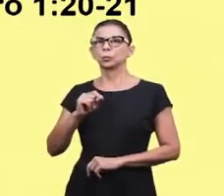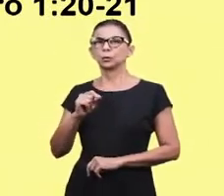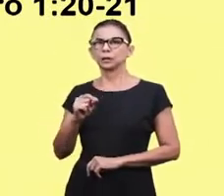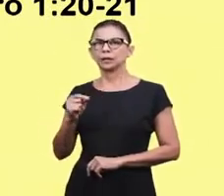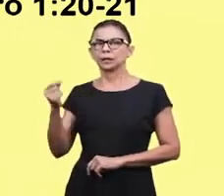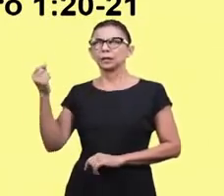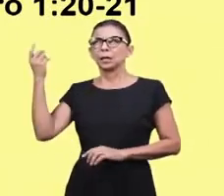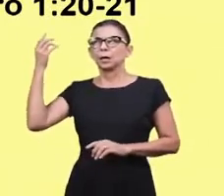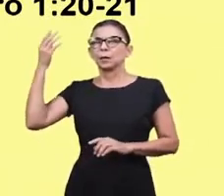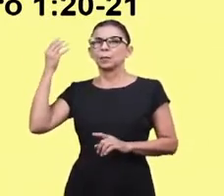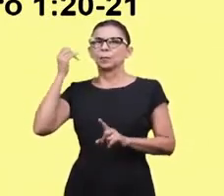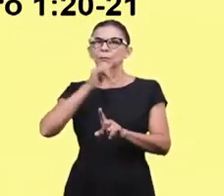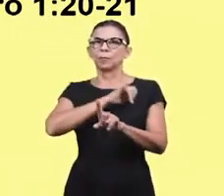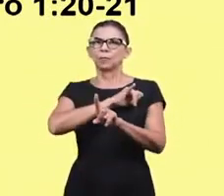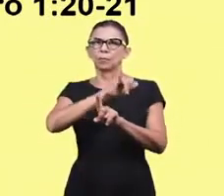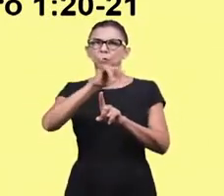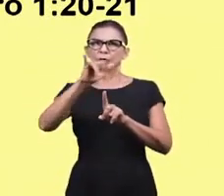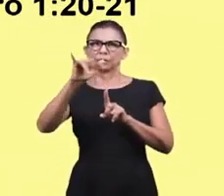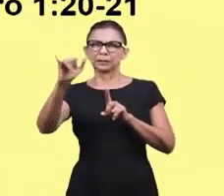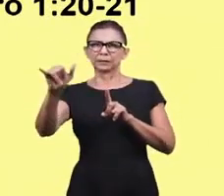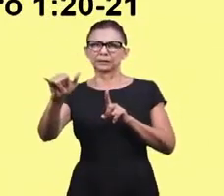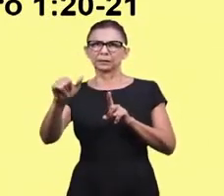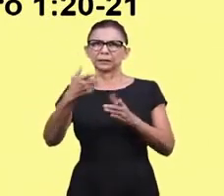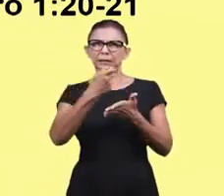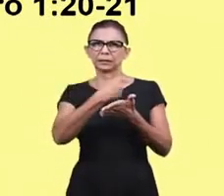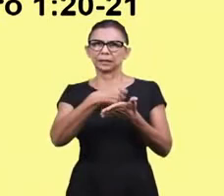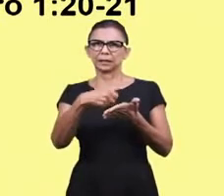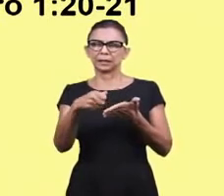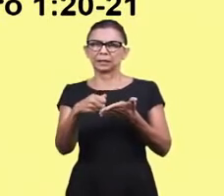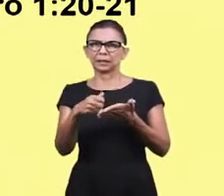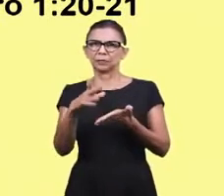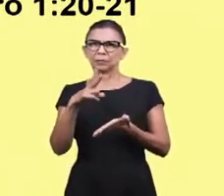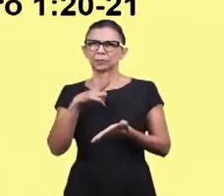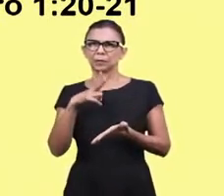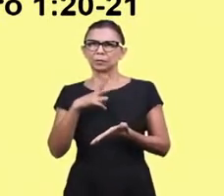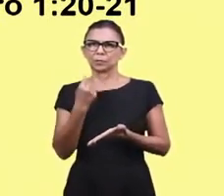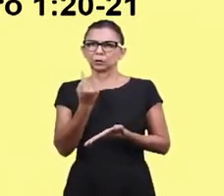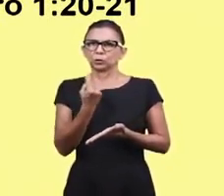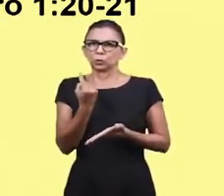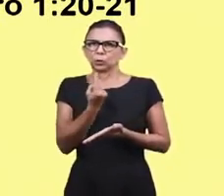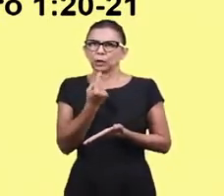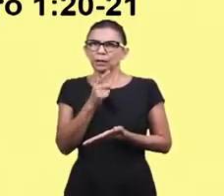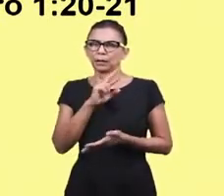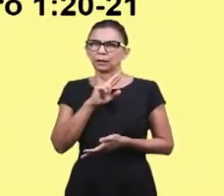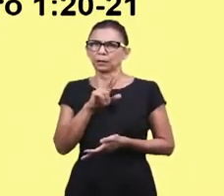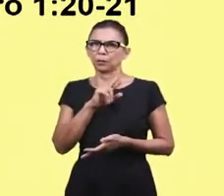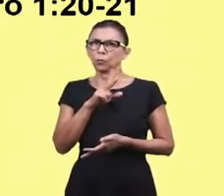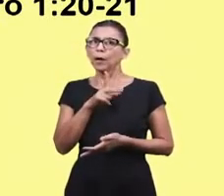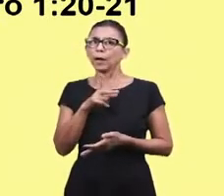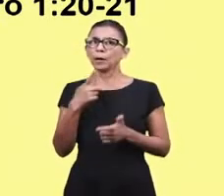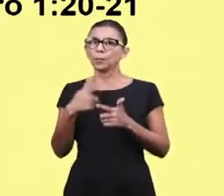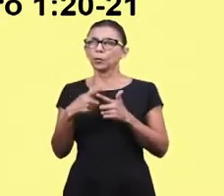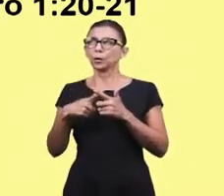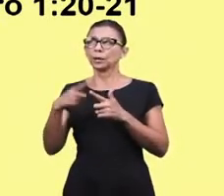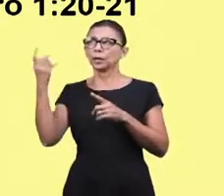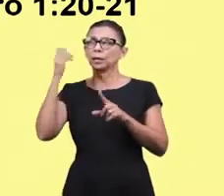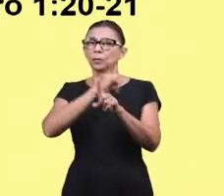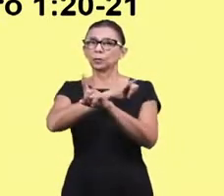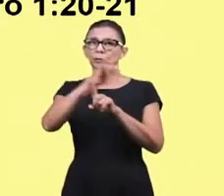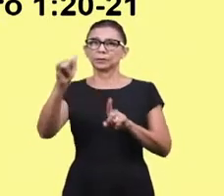of Scripture is of any private interpretation, for prophecy never came by the will of